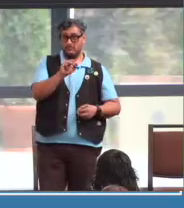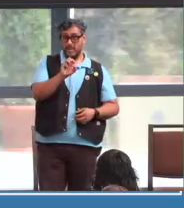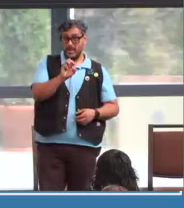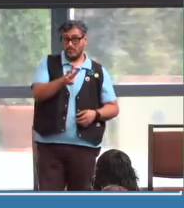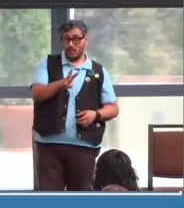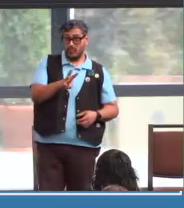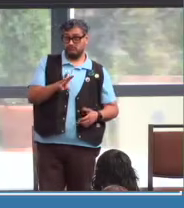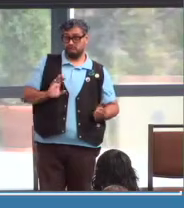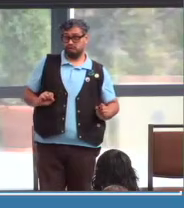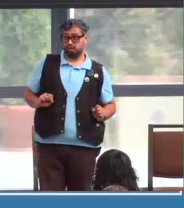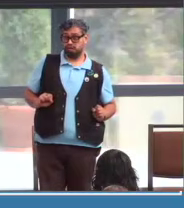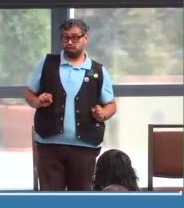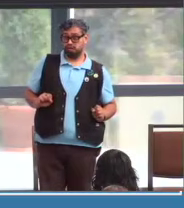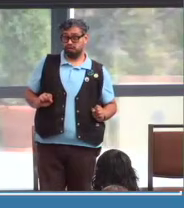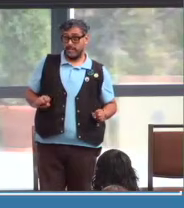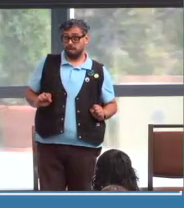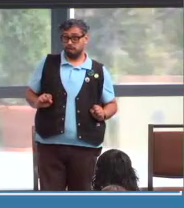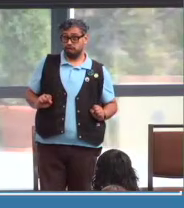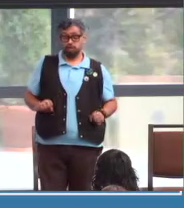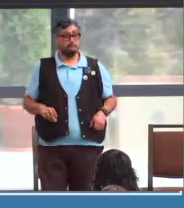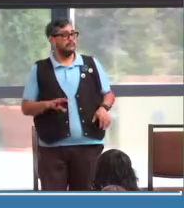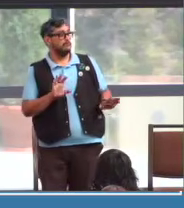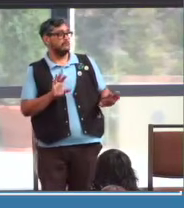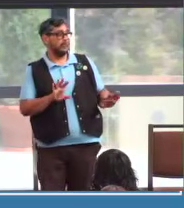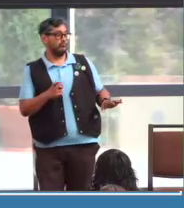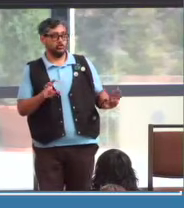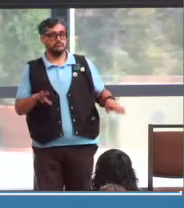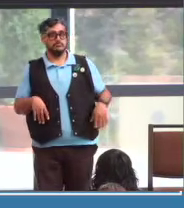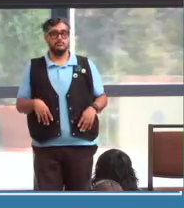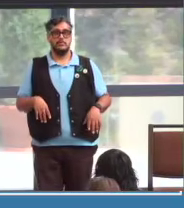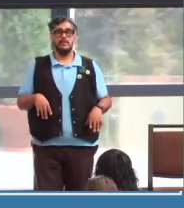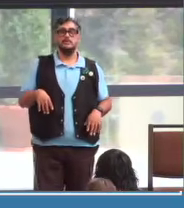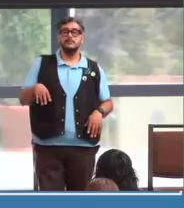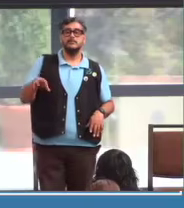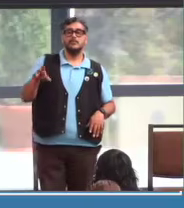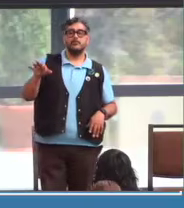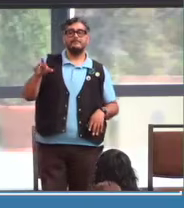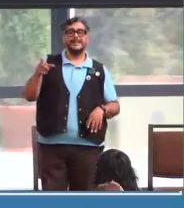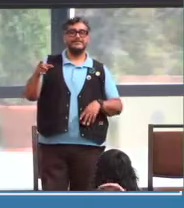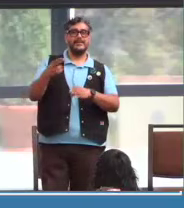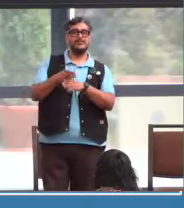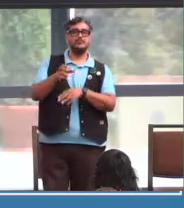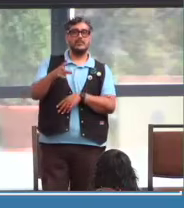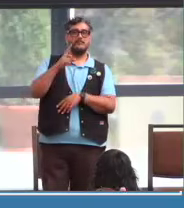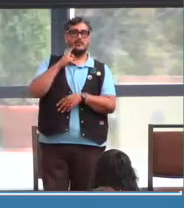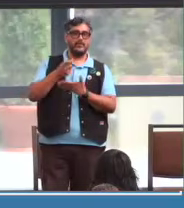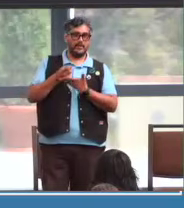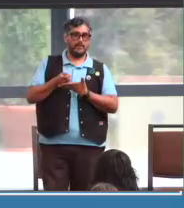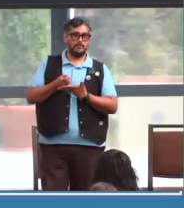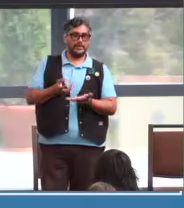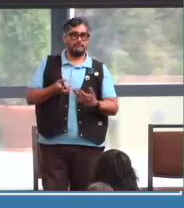Could that possibly Great be? question. Yeah. So actually, the oncologists use that as one of their therapies,